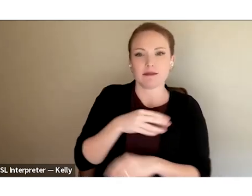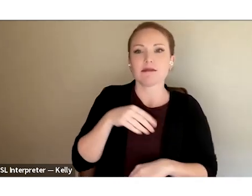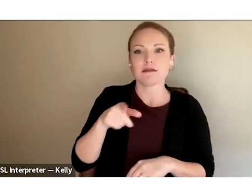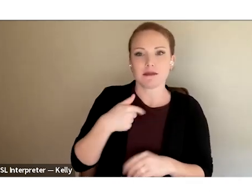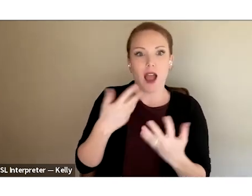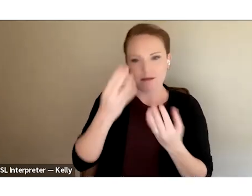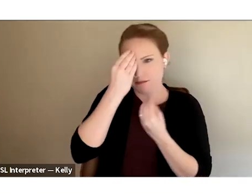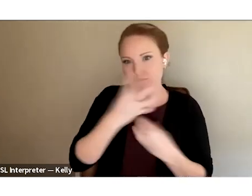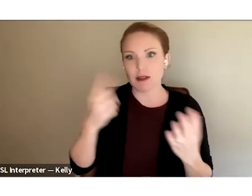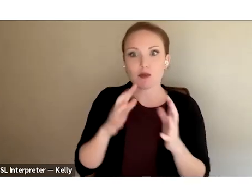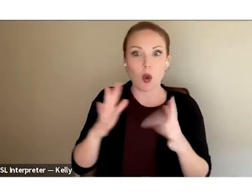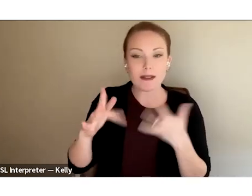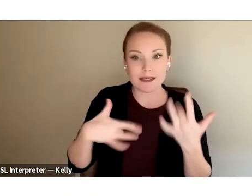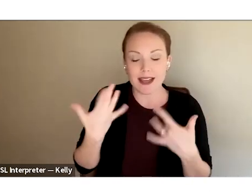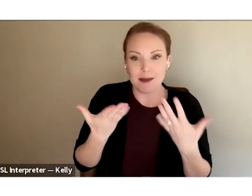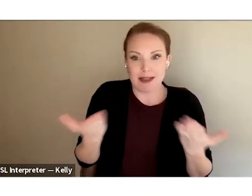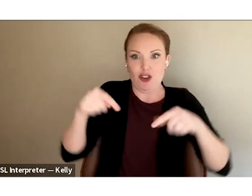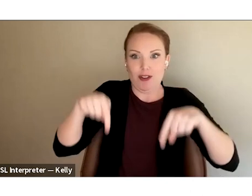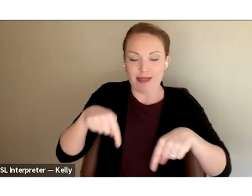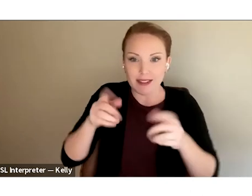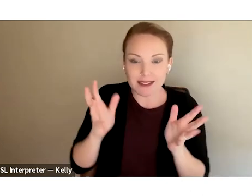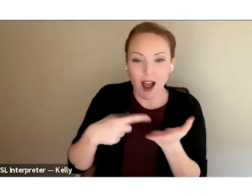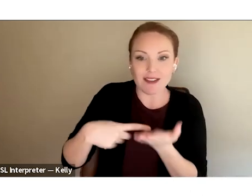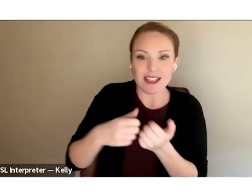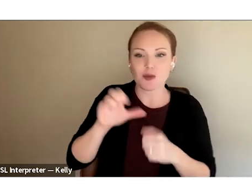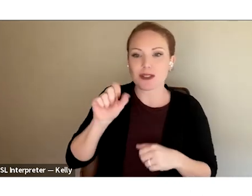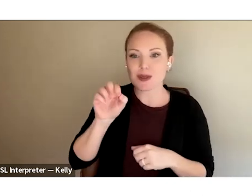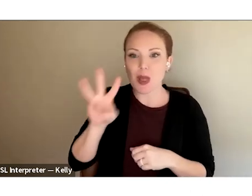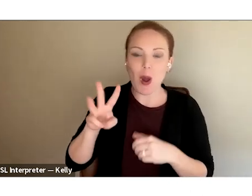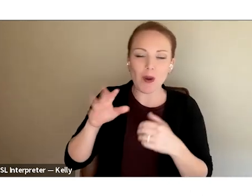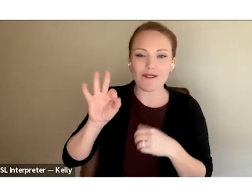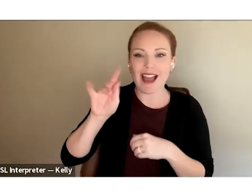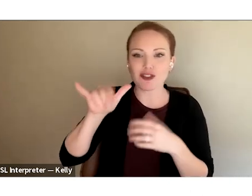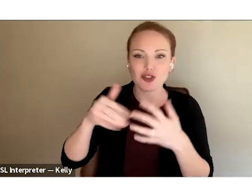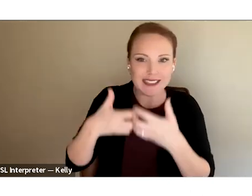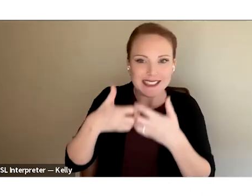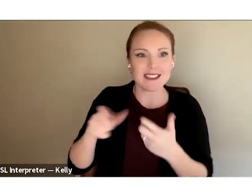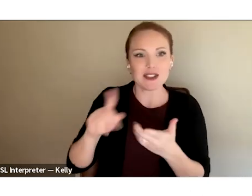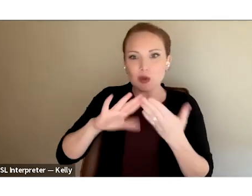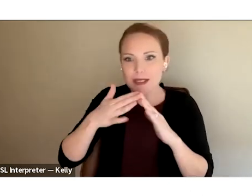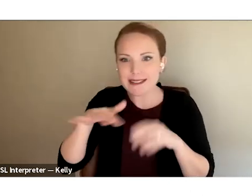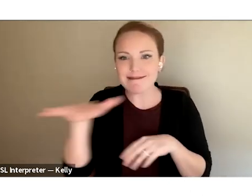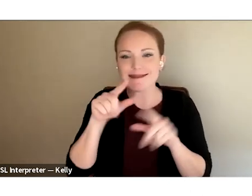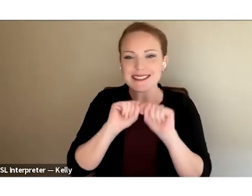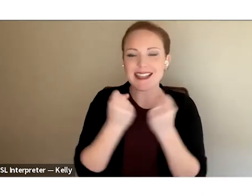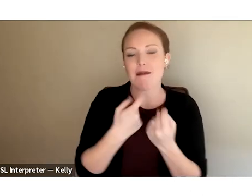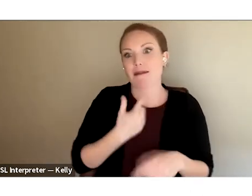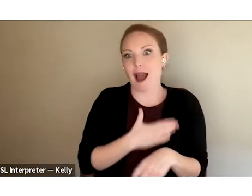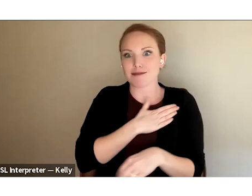so excited to be in this conversation again with the Slow Factory community and the team. I have